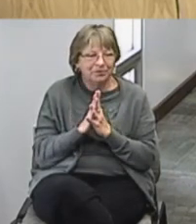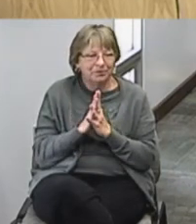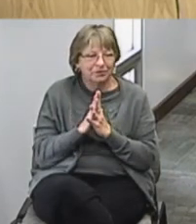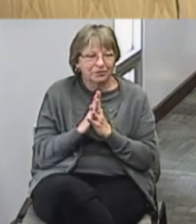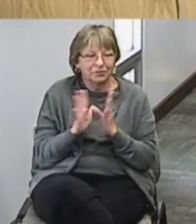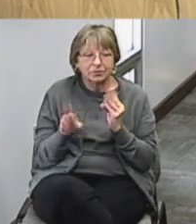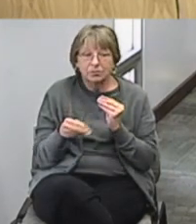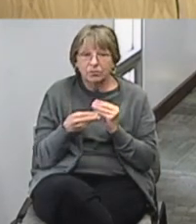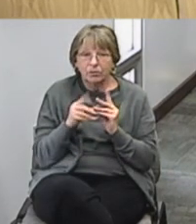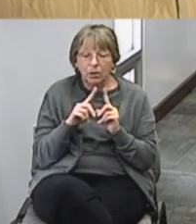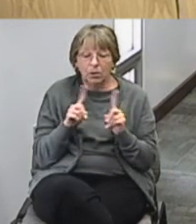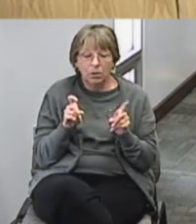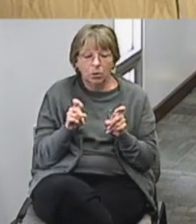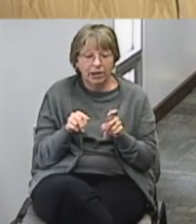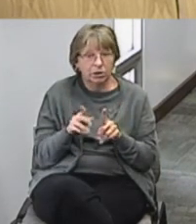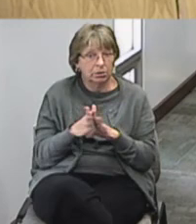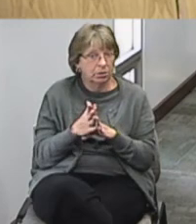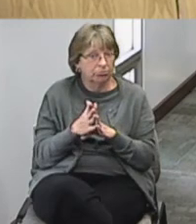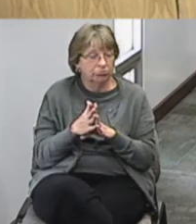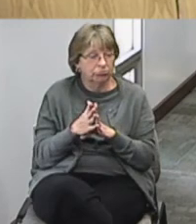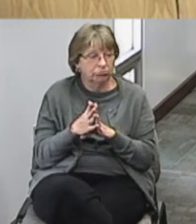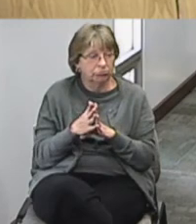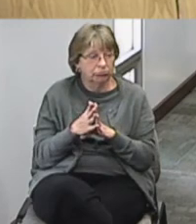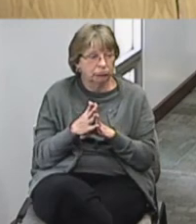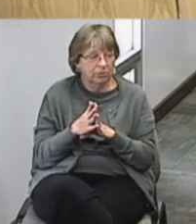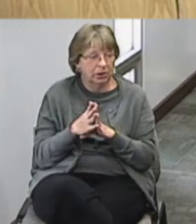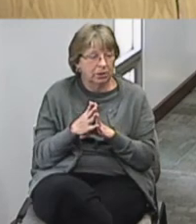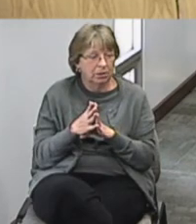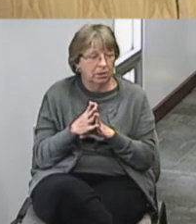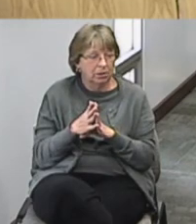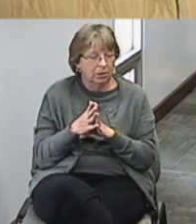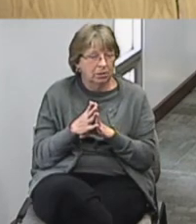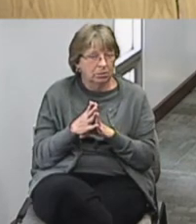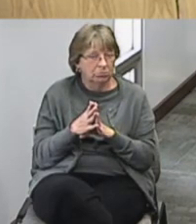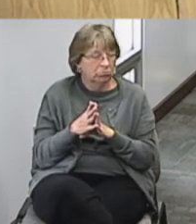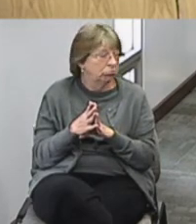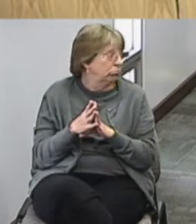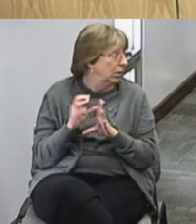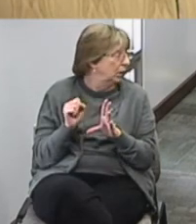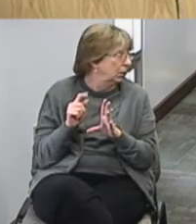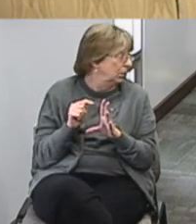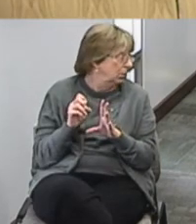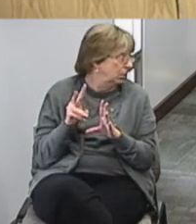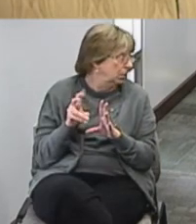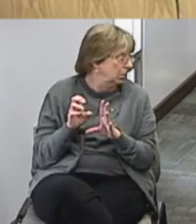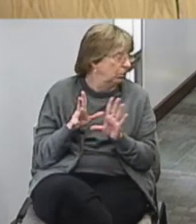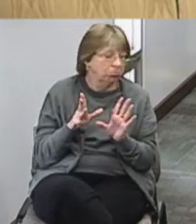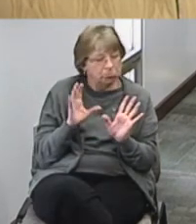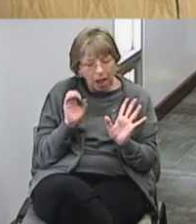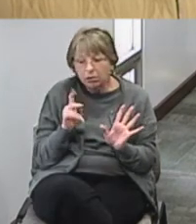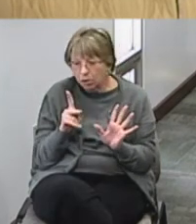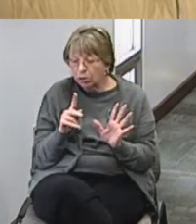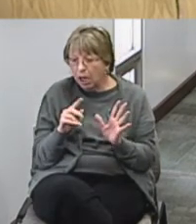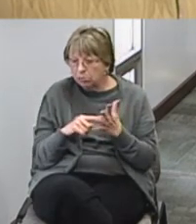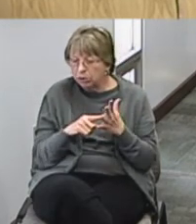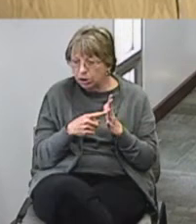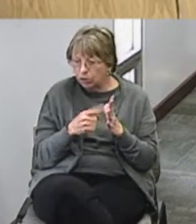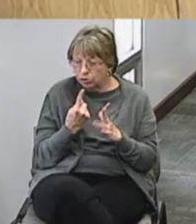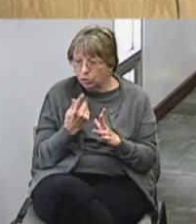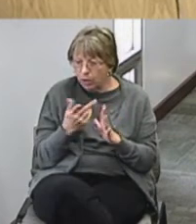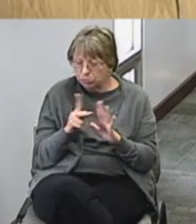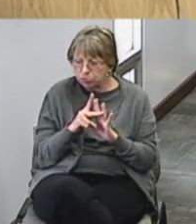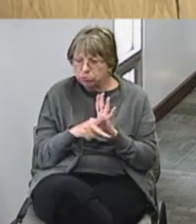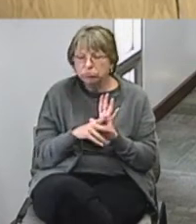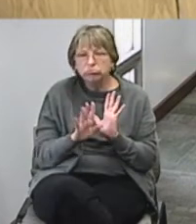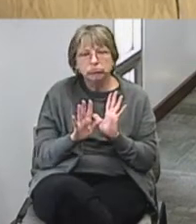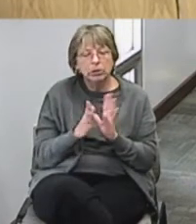Any other questions of staff? More further discussion, Steve? Oh, just comment. I was okay with the original policy,